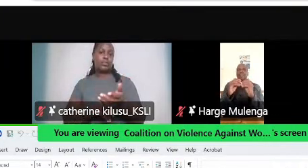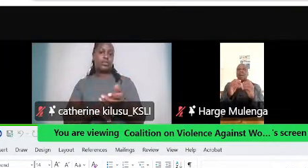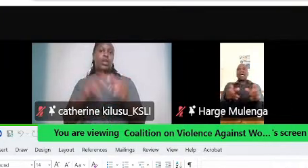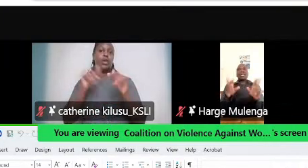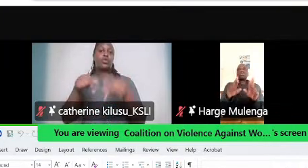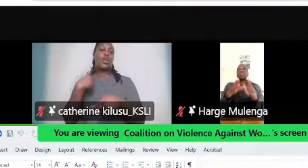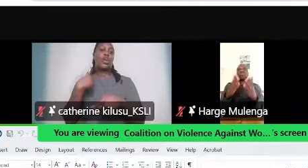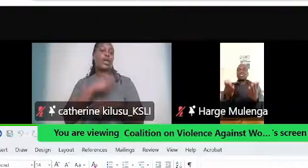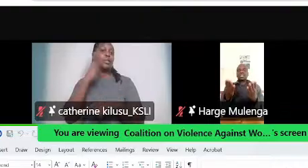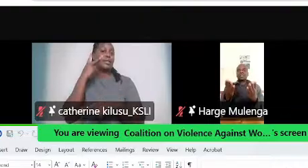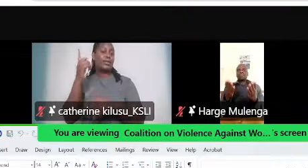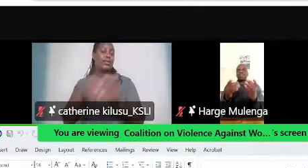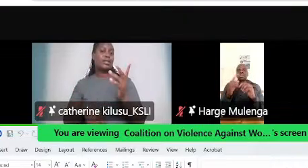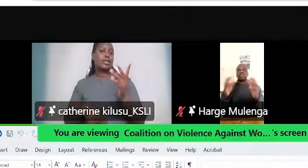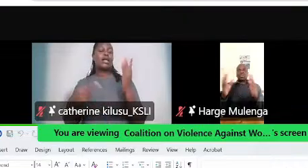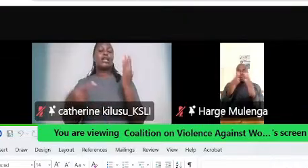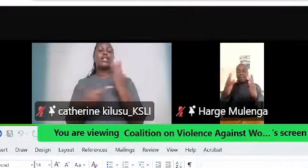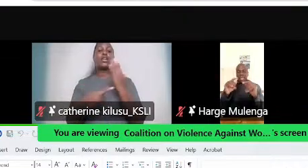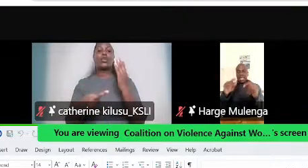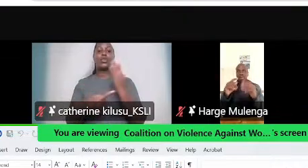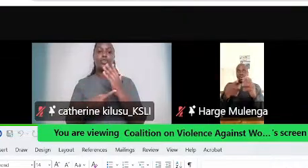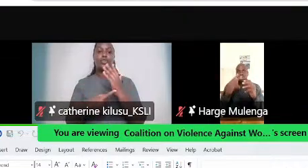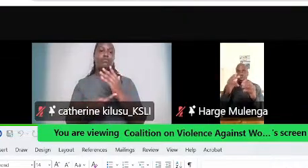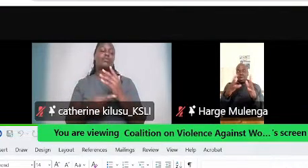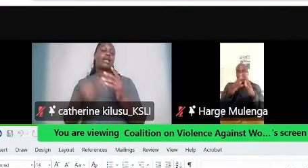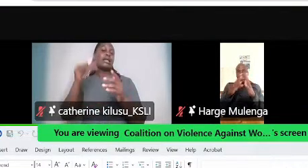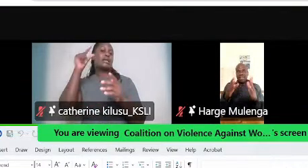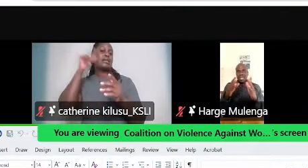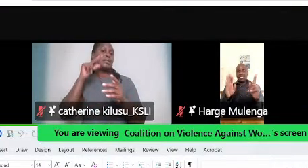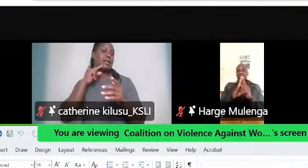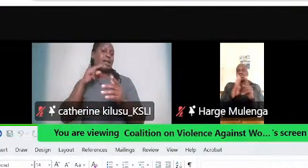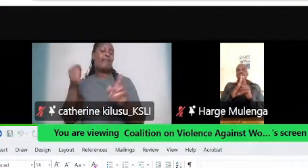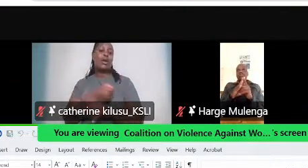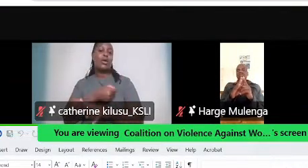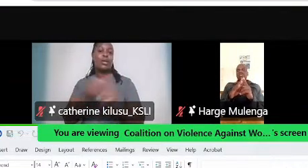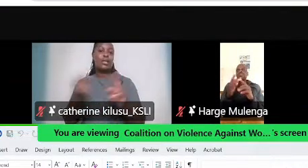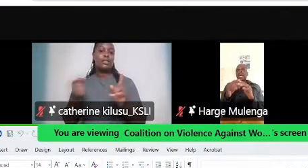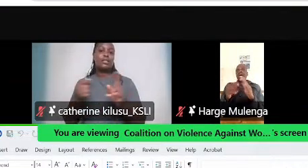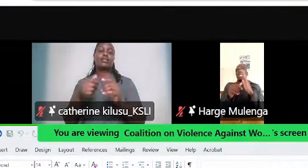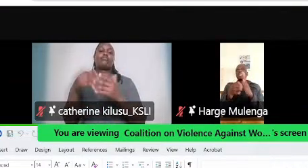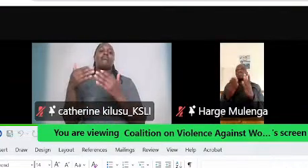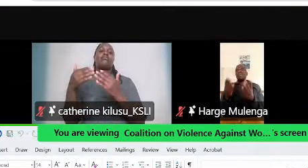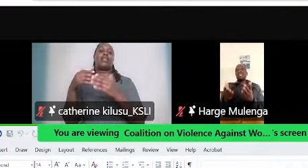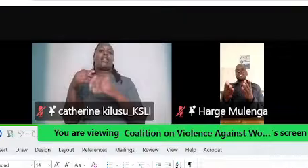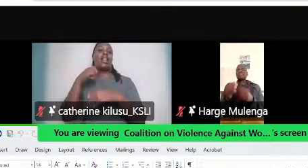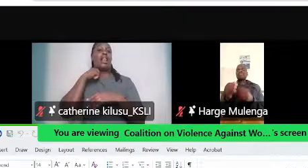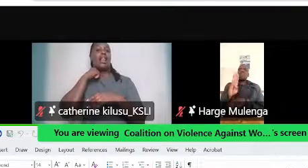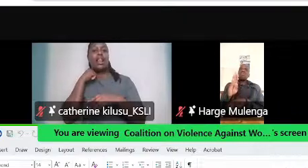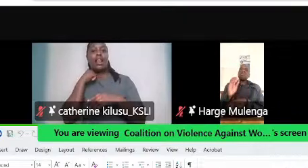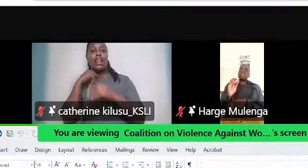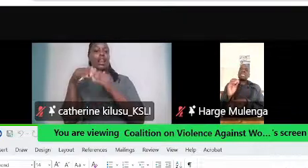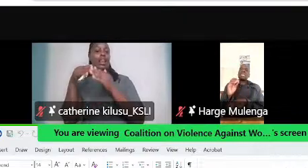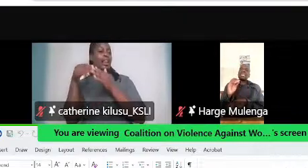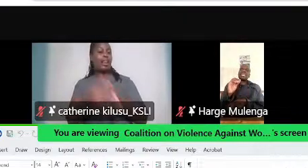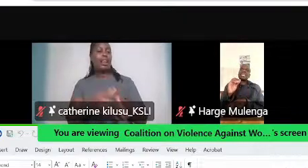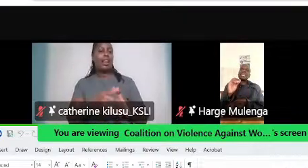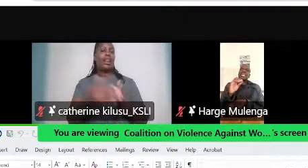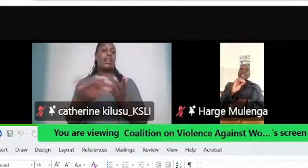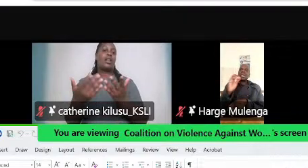facilitated gender-based violence, the online harassment, the cyberbullying, and all